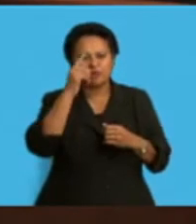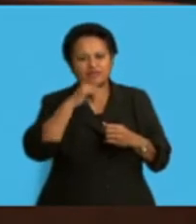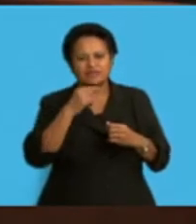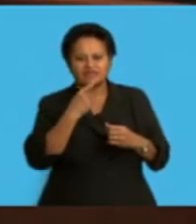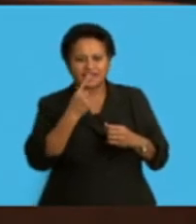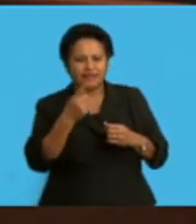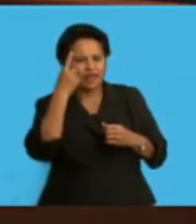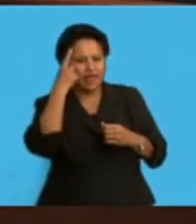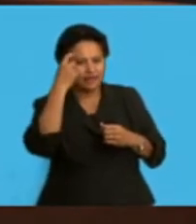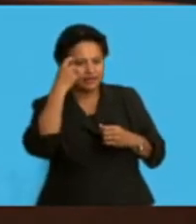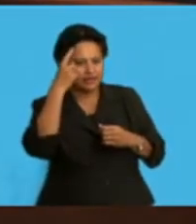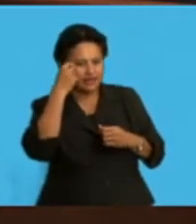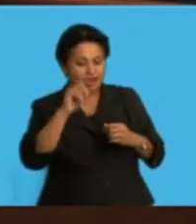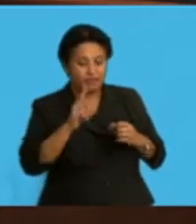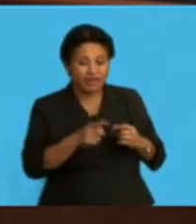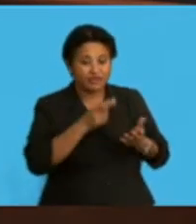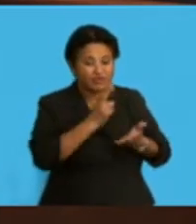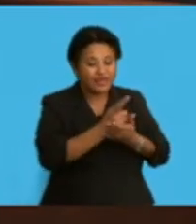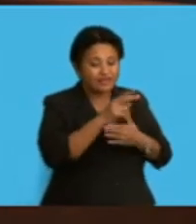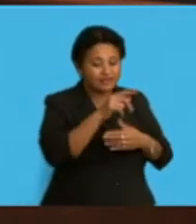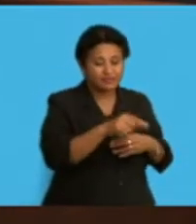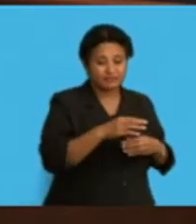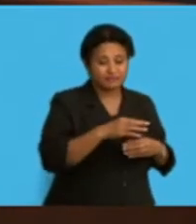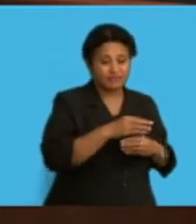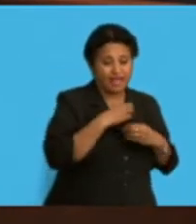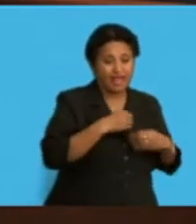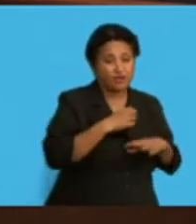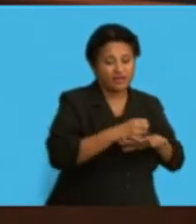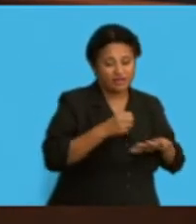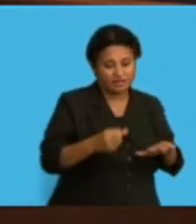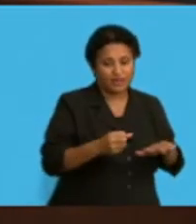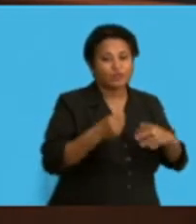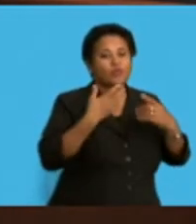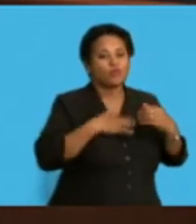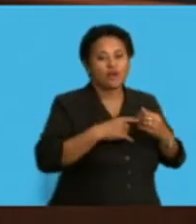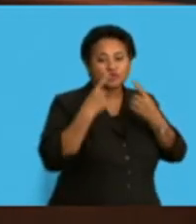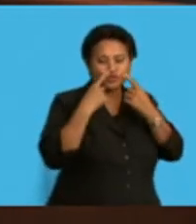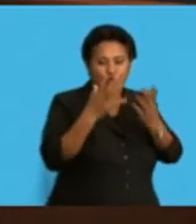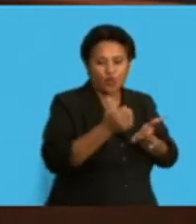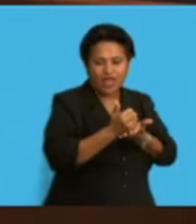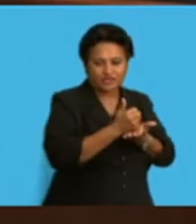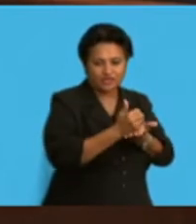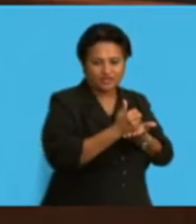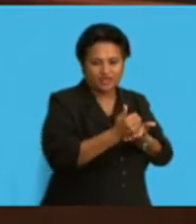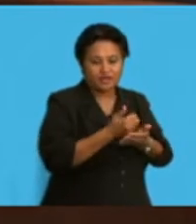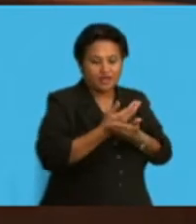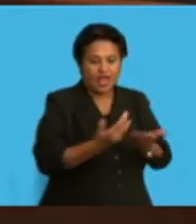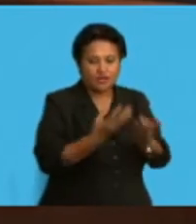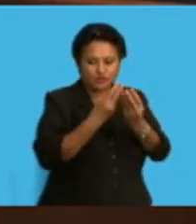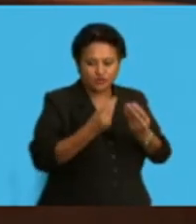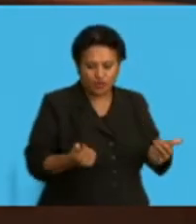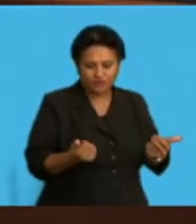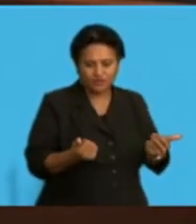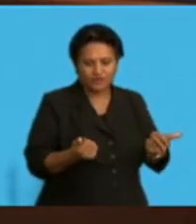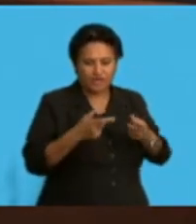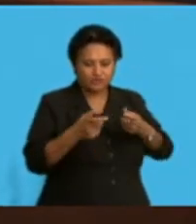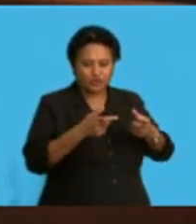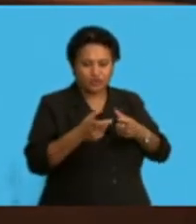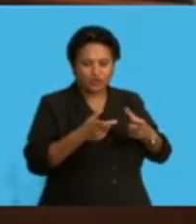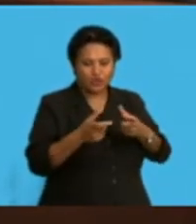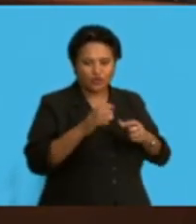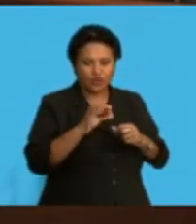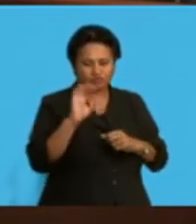Madam Speaker, prefers to treat problems, not symptoms. We prefer a systemic cure and sound economic management, not